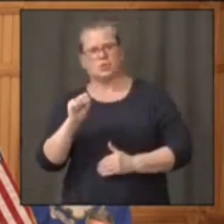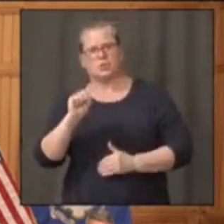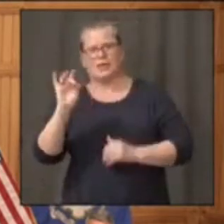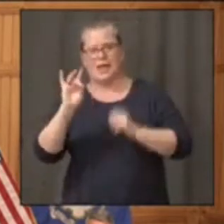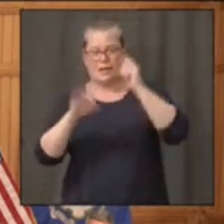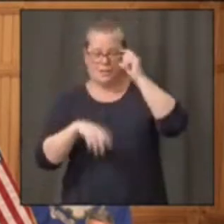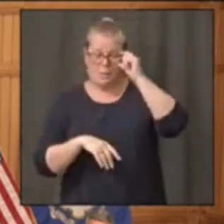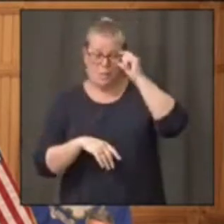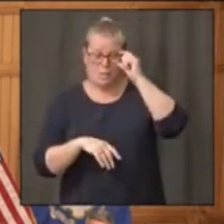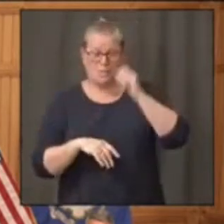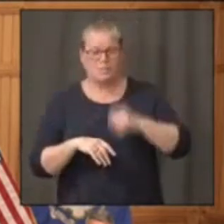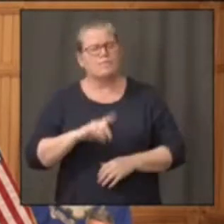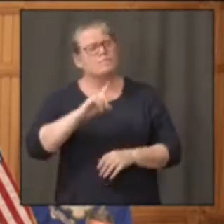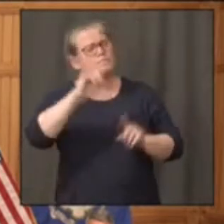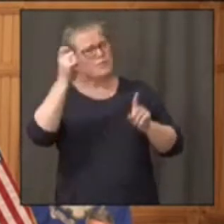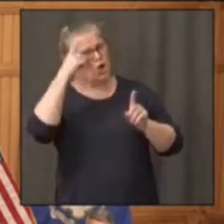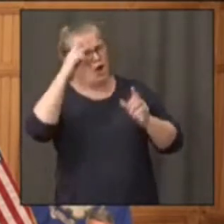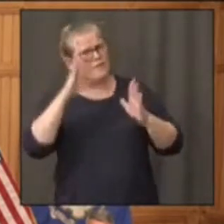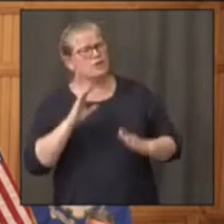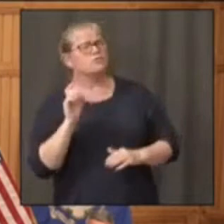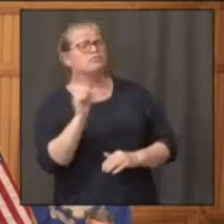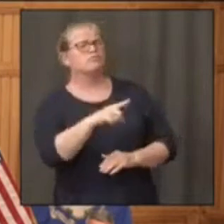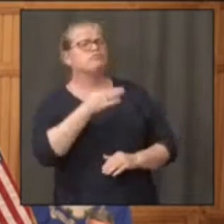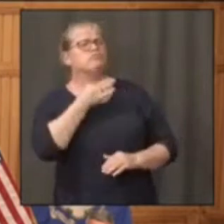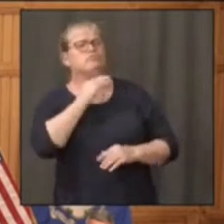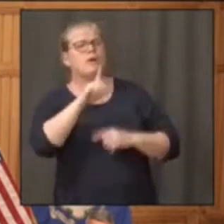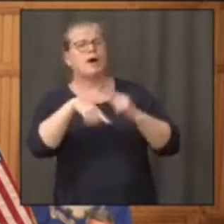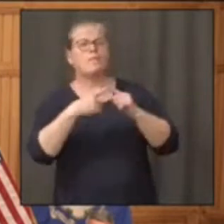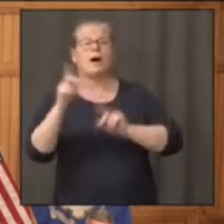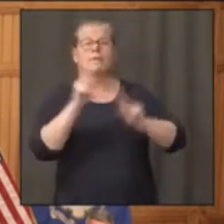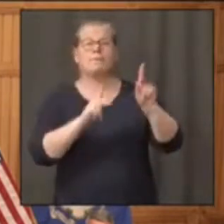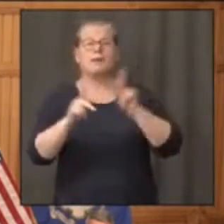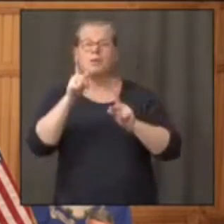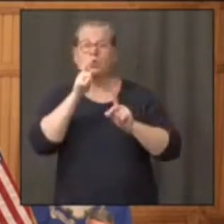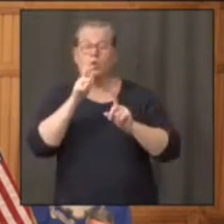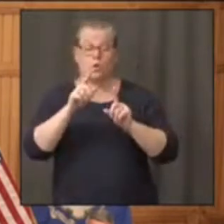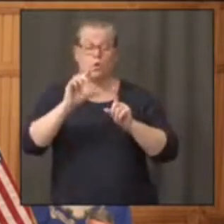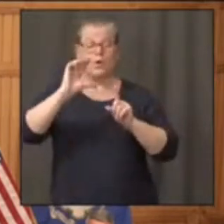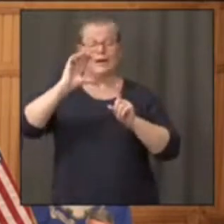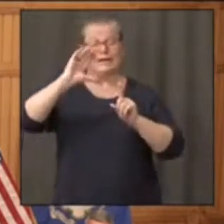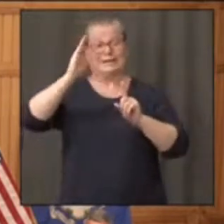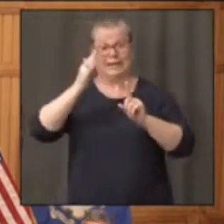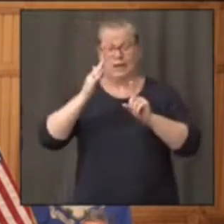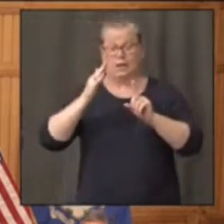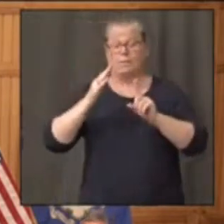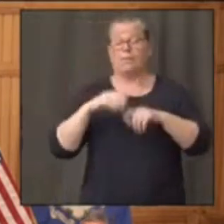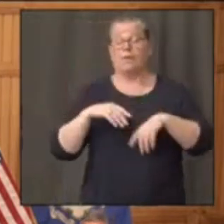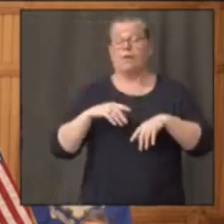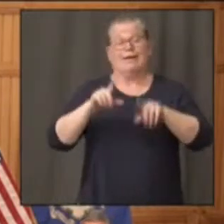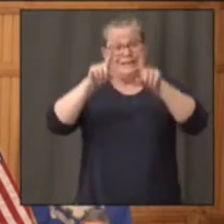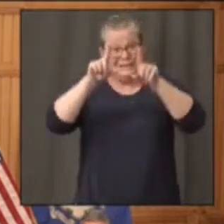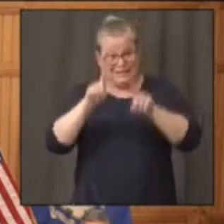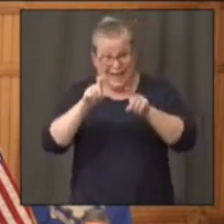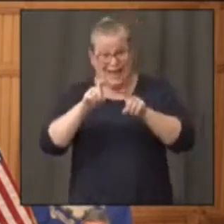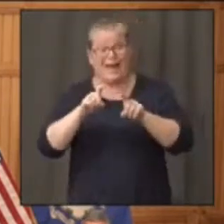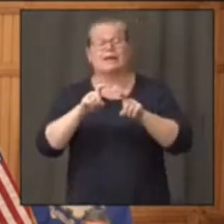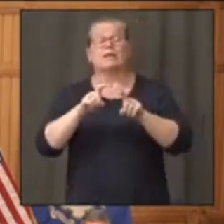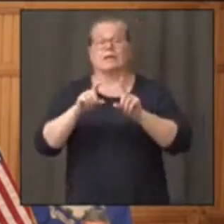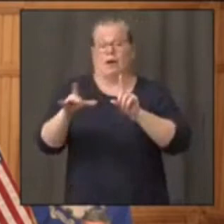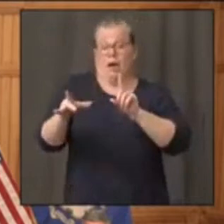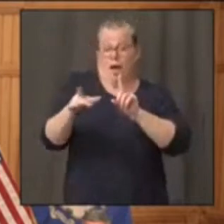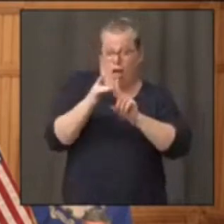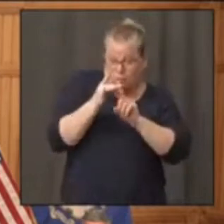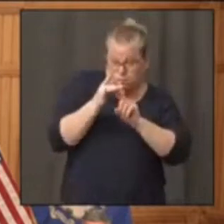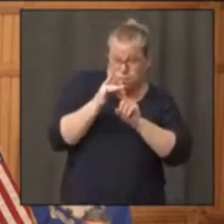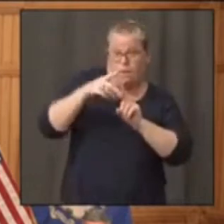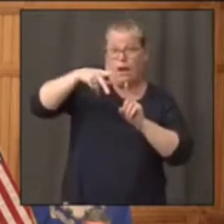step now? I know that the proper people have been identified, but in moving forward, there is another